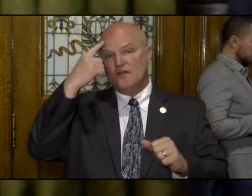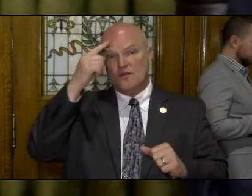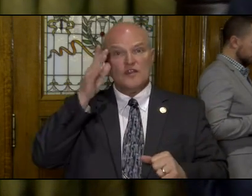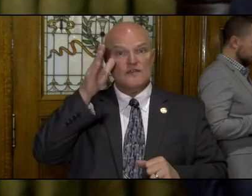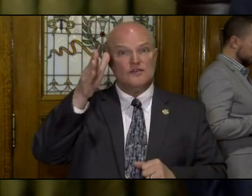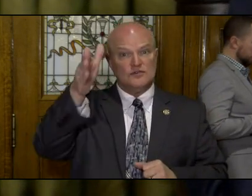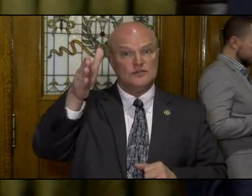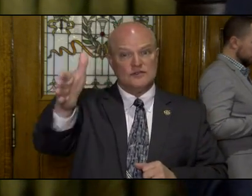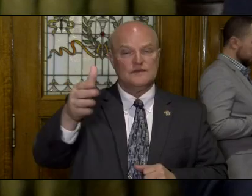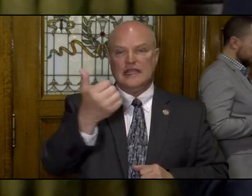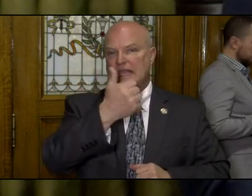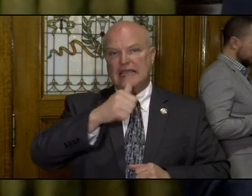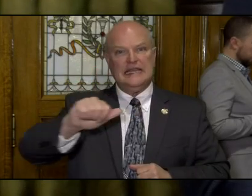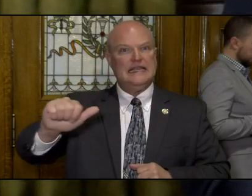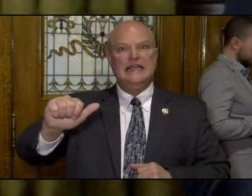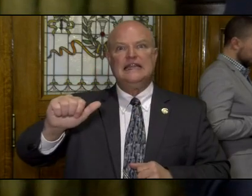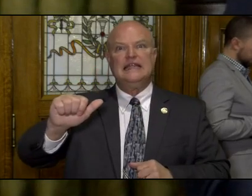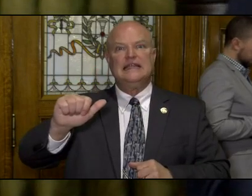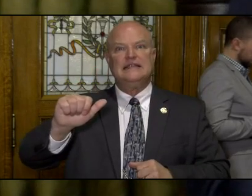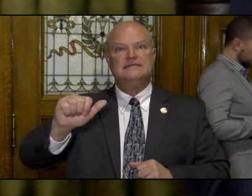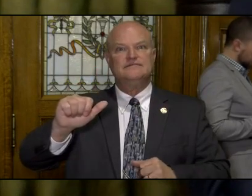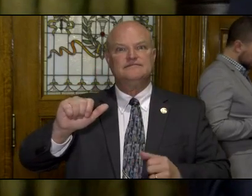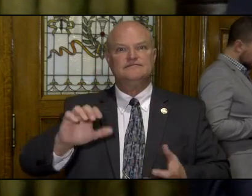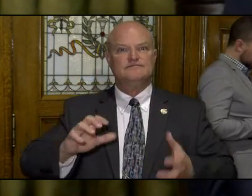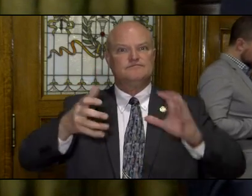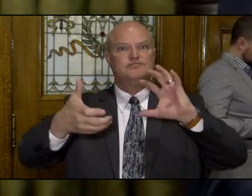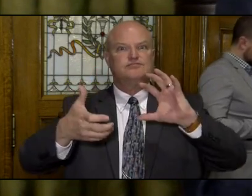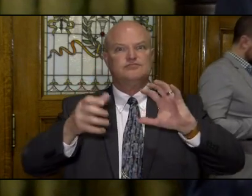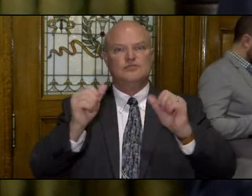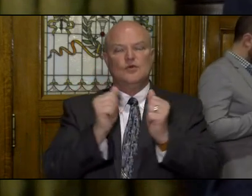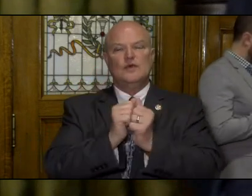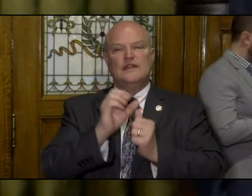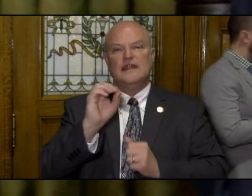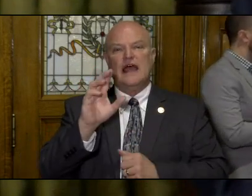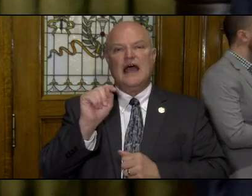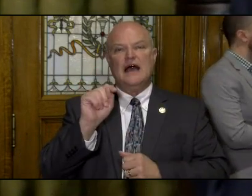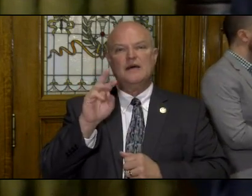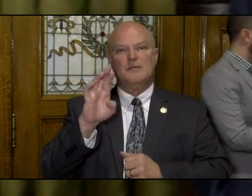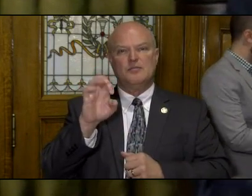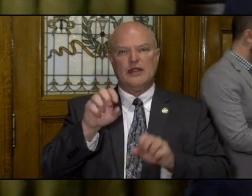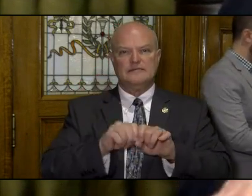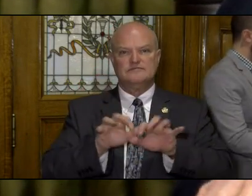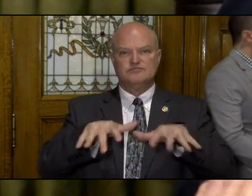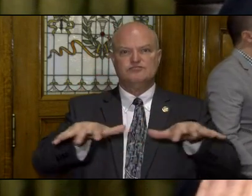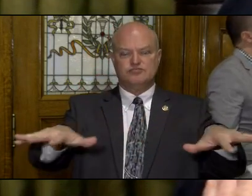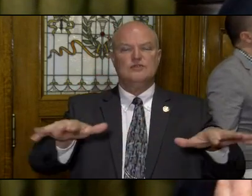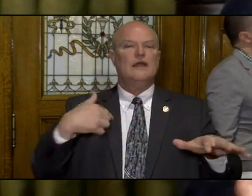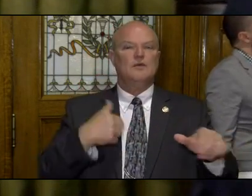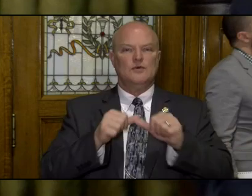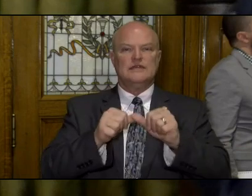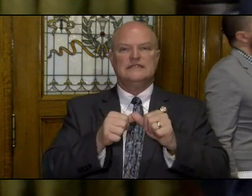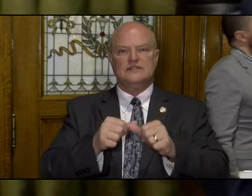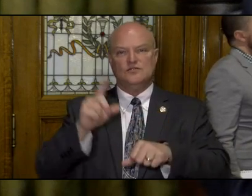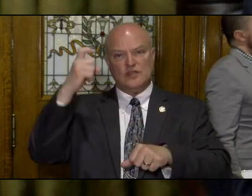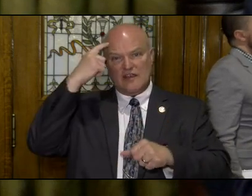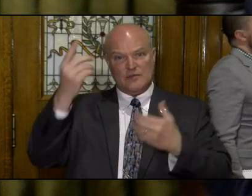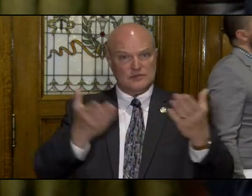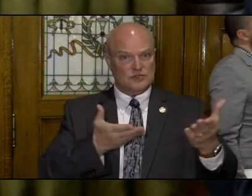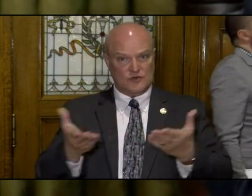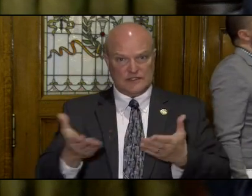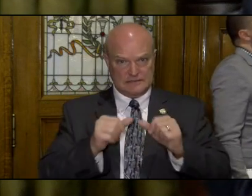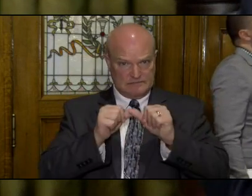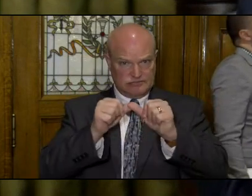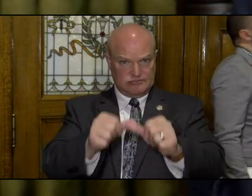the future and any upturn in the outbreak, and we'll be continuing government services under any